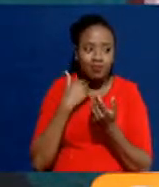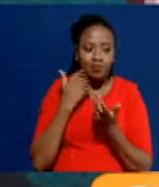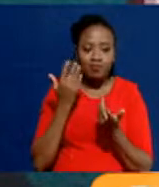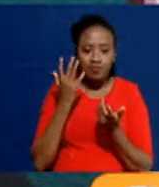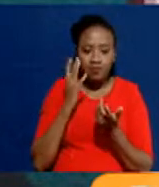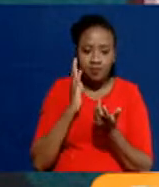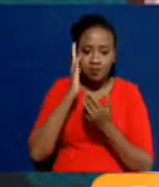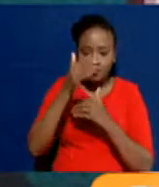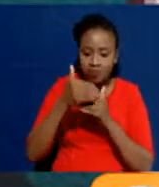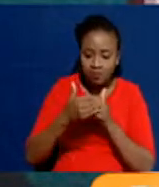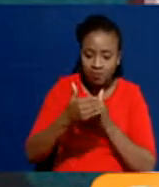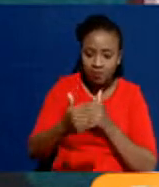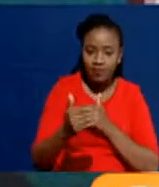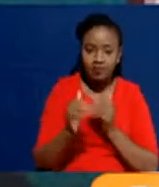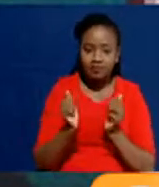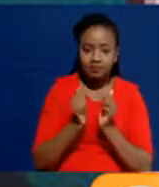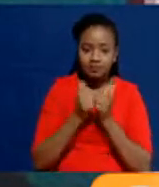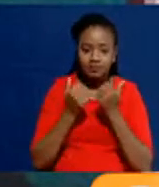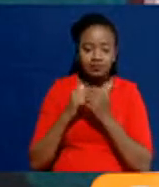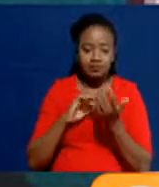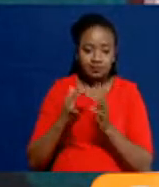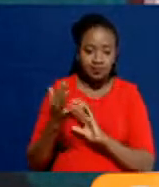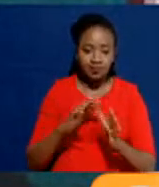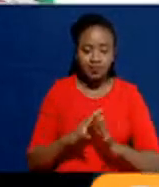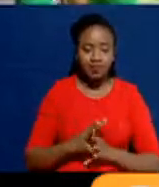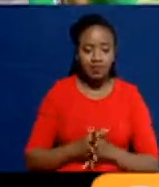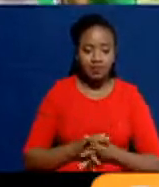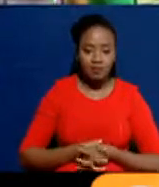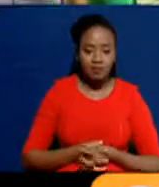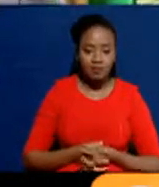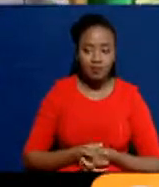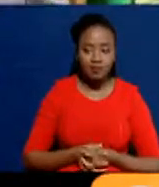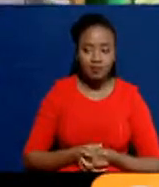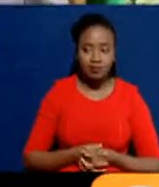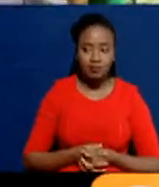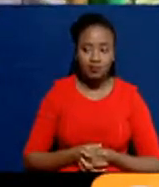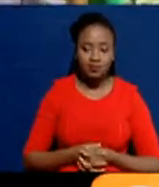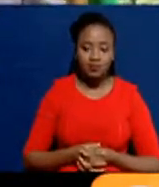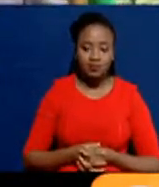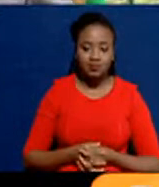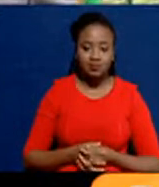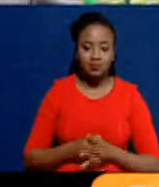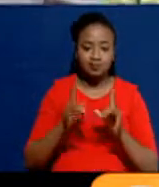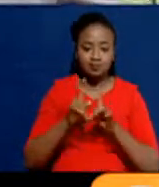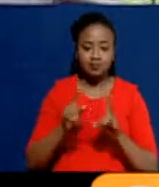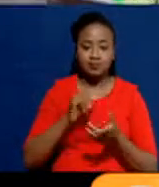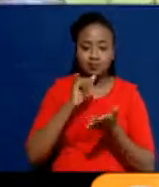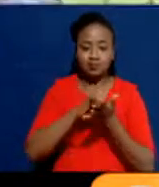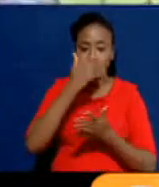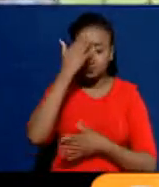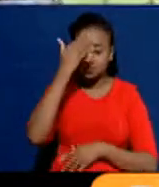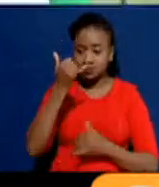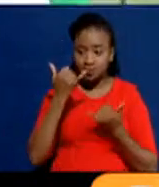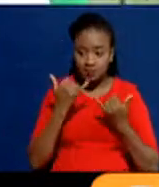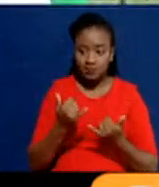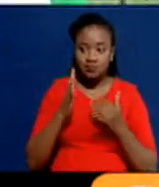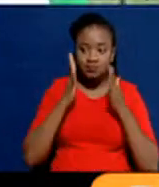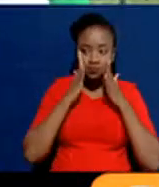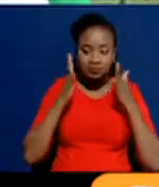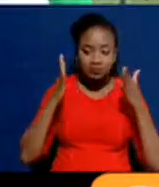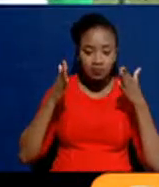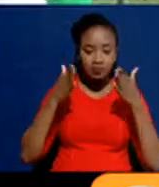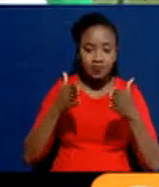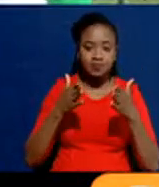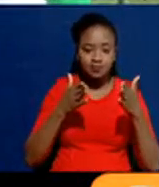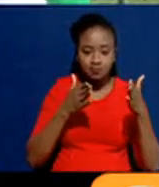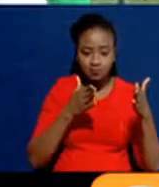in at least as far as the High Court is concerned. And that's why the focus now will shift to the Court of